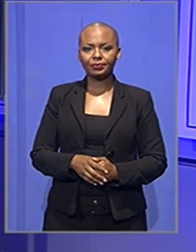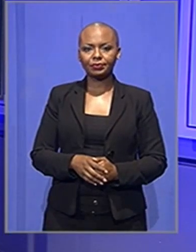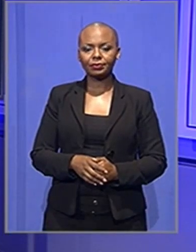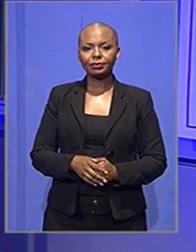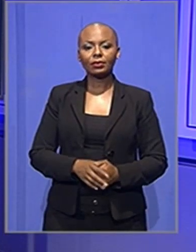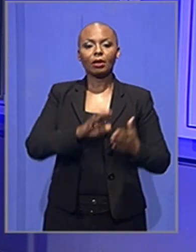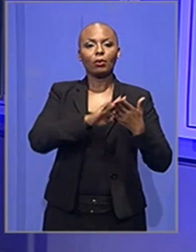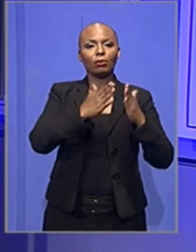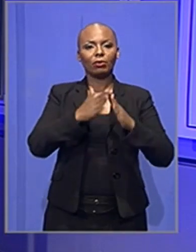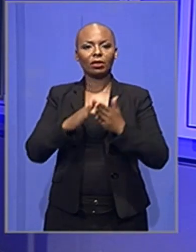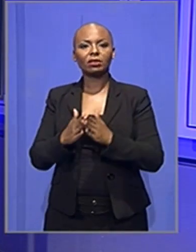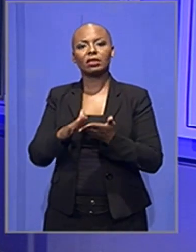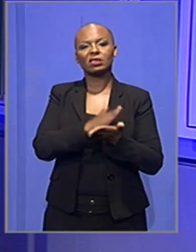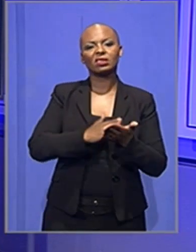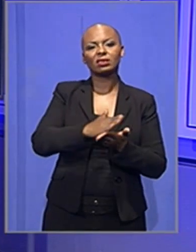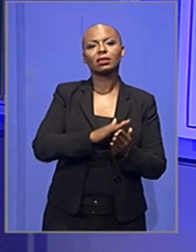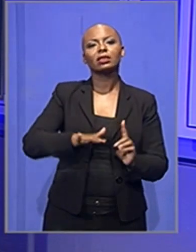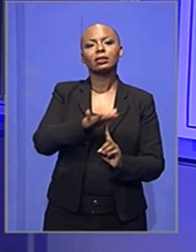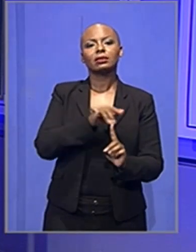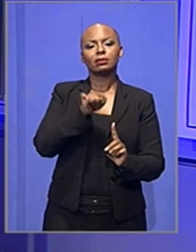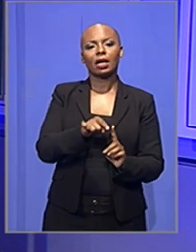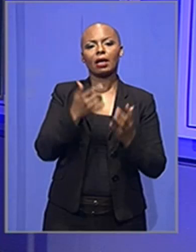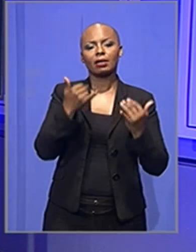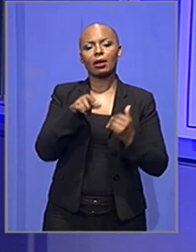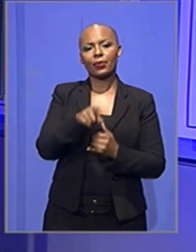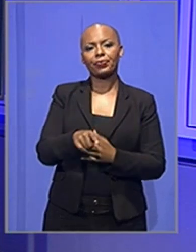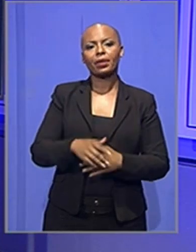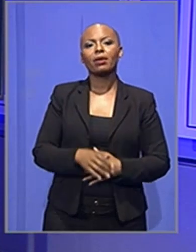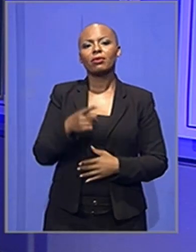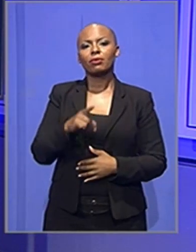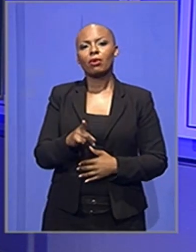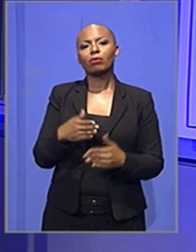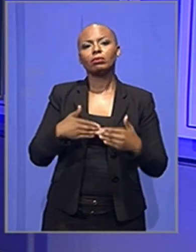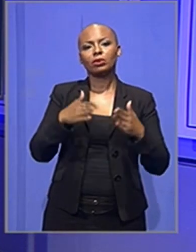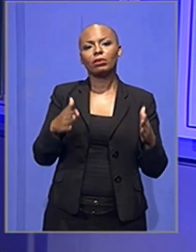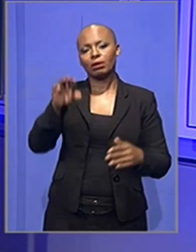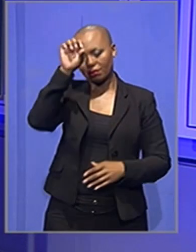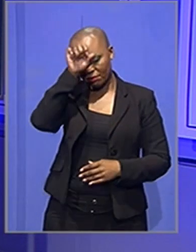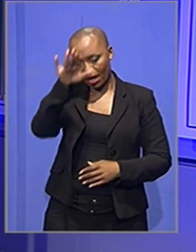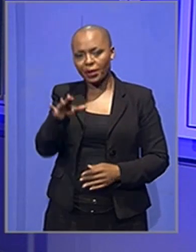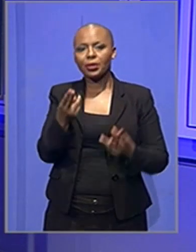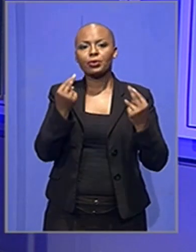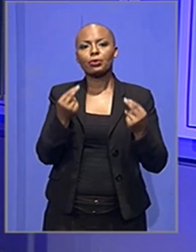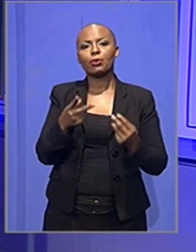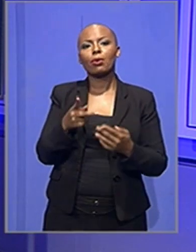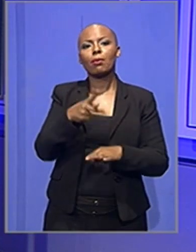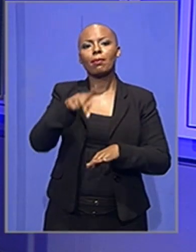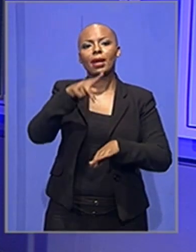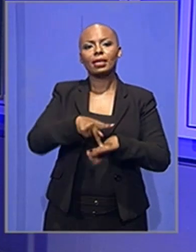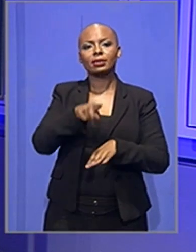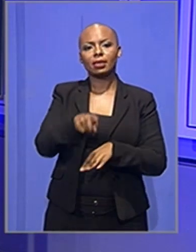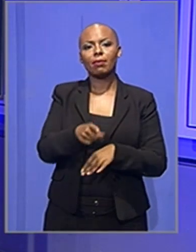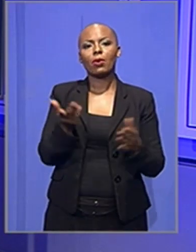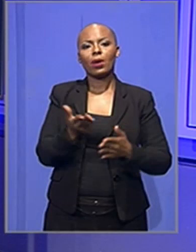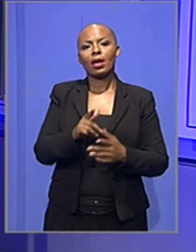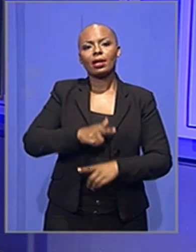Baahi ba metsana e supileng e fumanwang sebakeng se reretsweng go bula morafo o motjha wa Platinum Steel Port ka ntlenyana ho